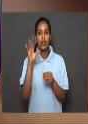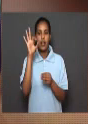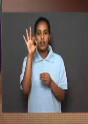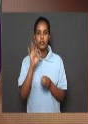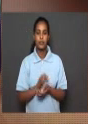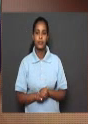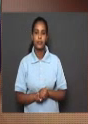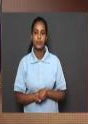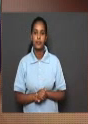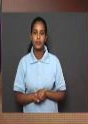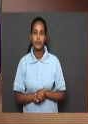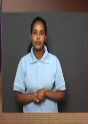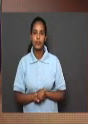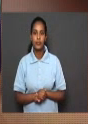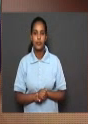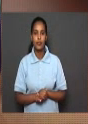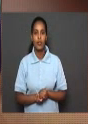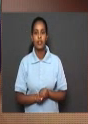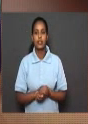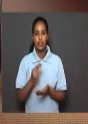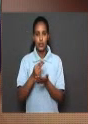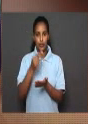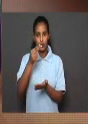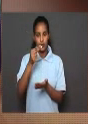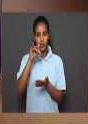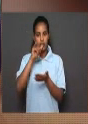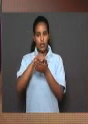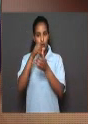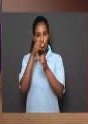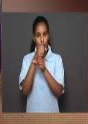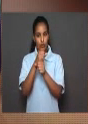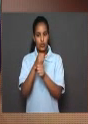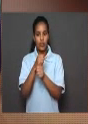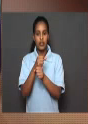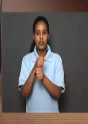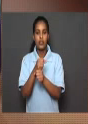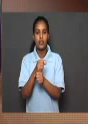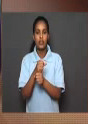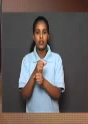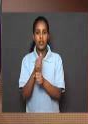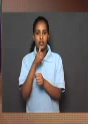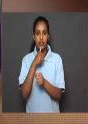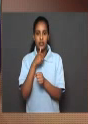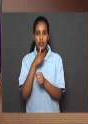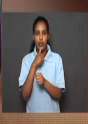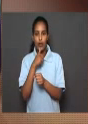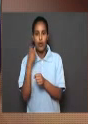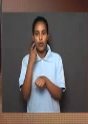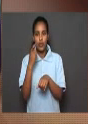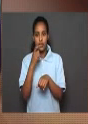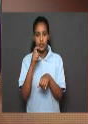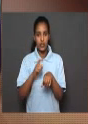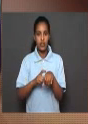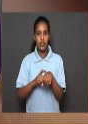9. The test tube that contains acetic acid obviously